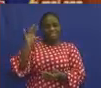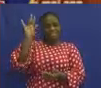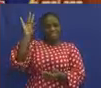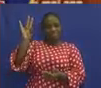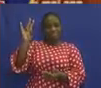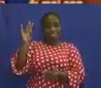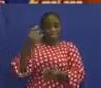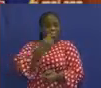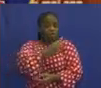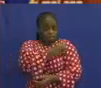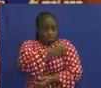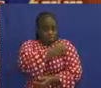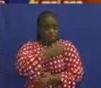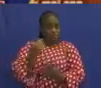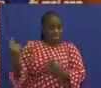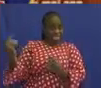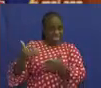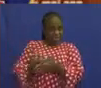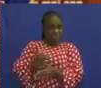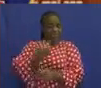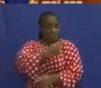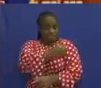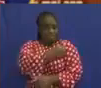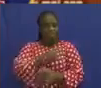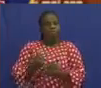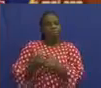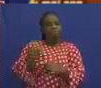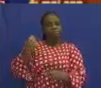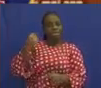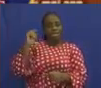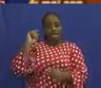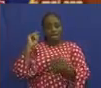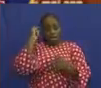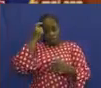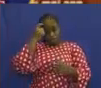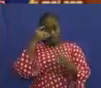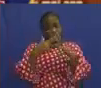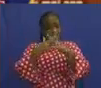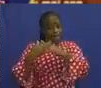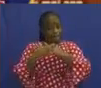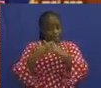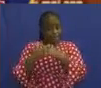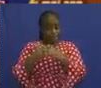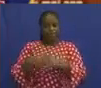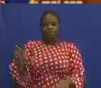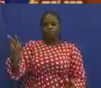1,229,670 doses of the Pfizer vaccines from the government of the United States of America